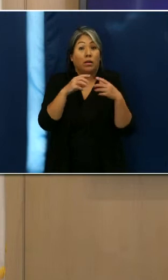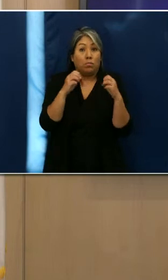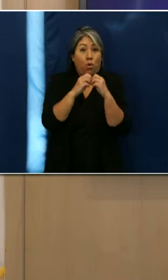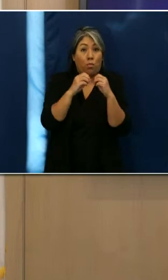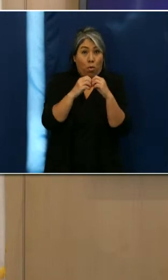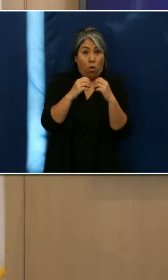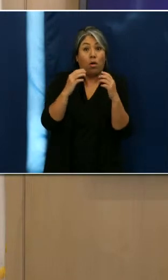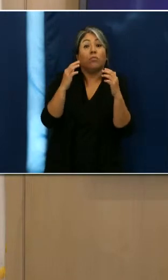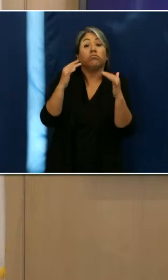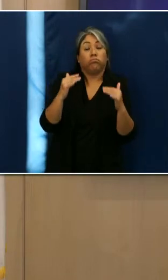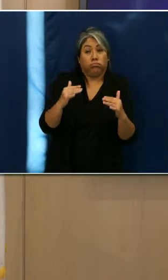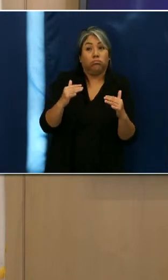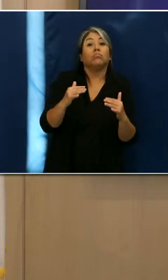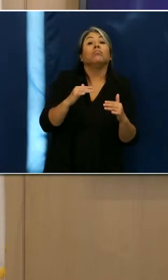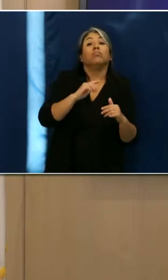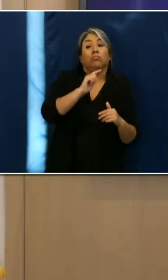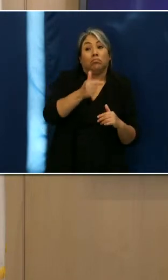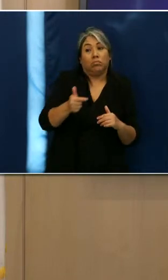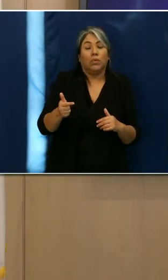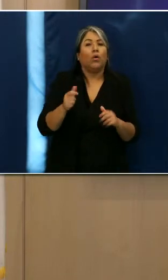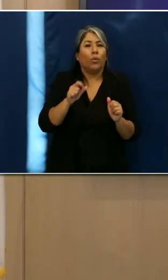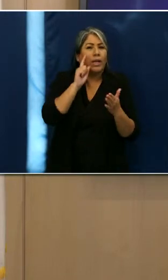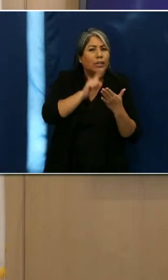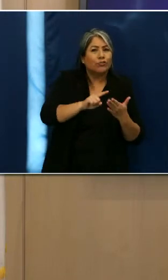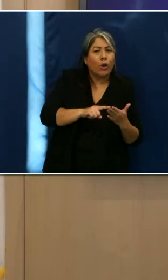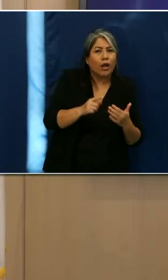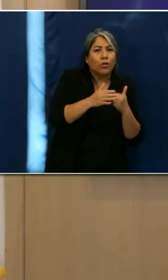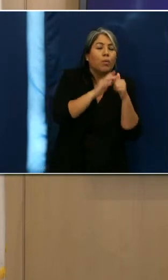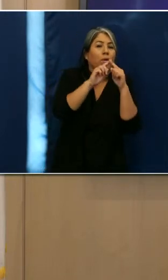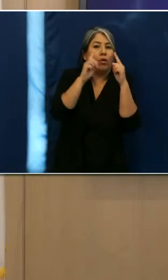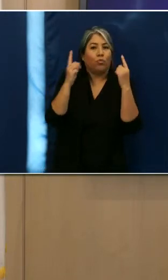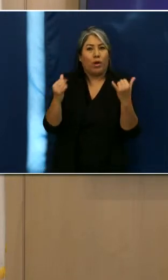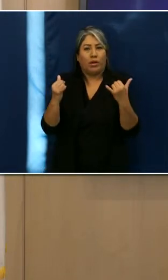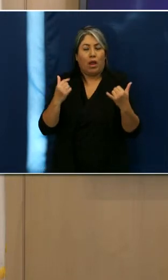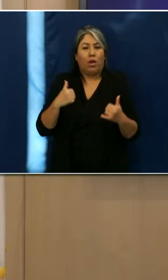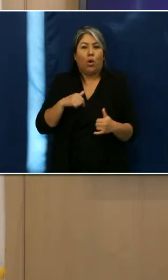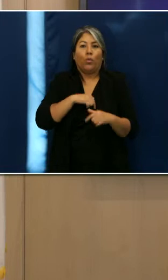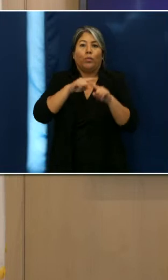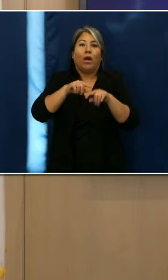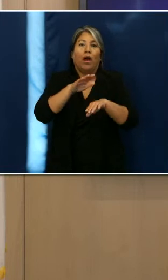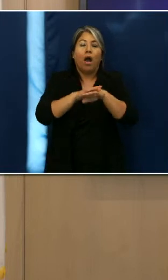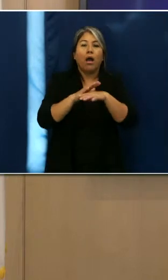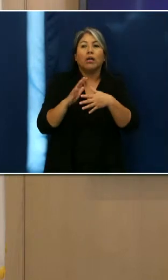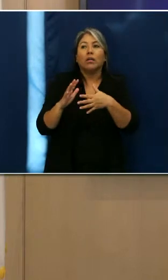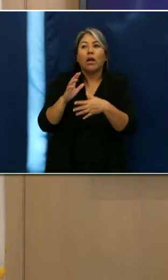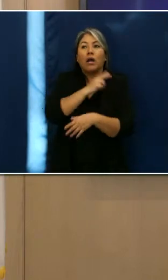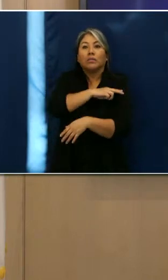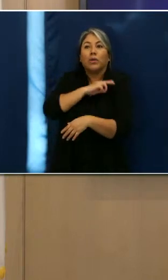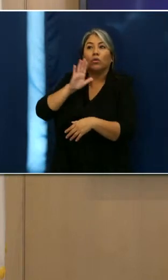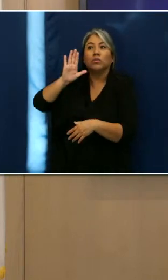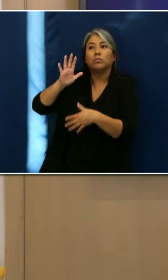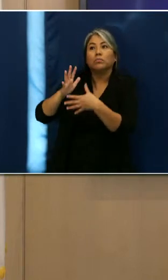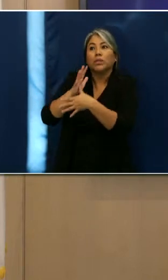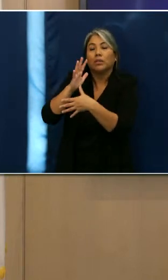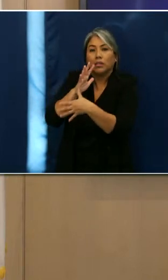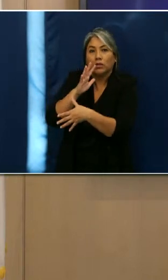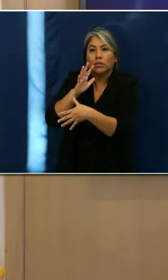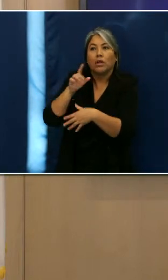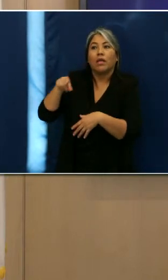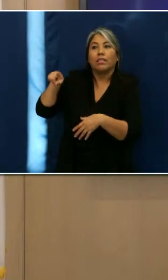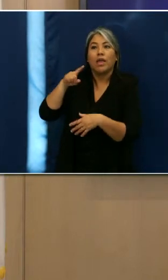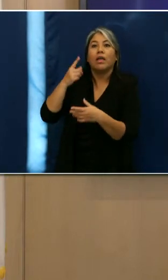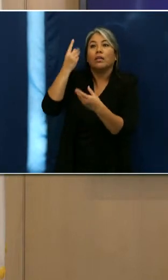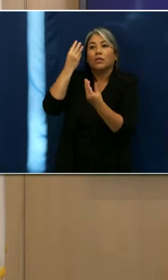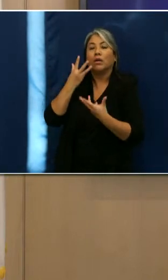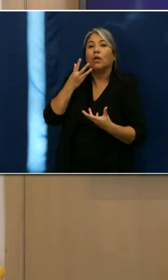be continuing to track that very closely, but right now we're relying on the prioritization of the hospital providers themselves to tell us